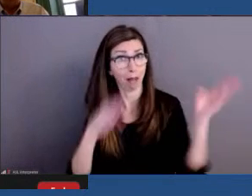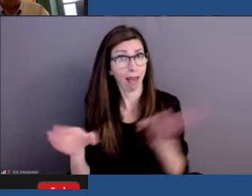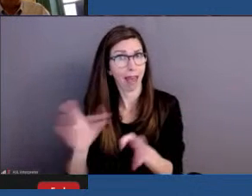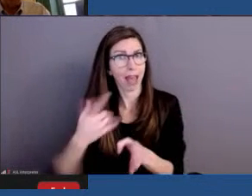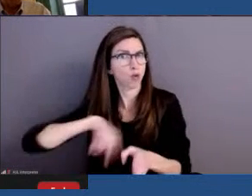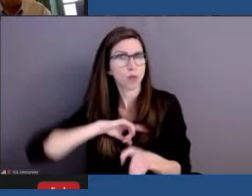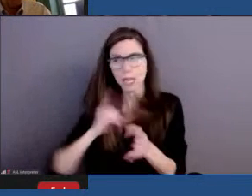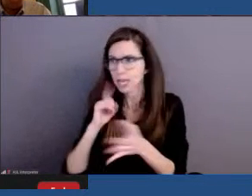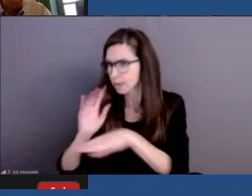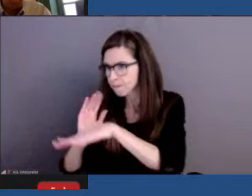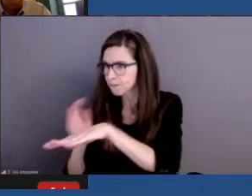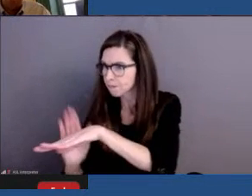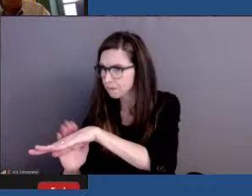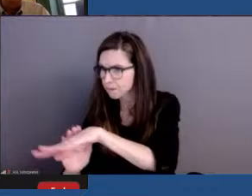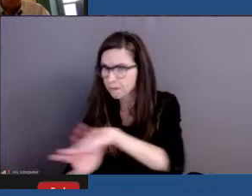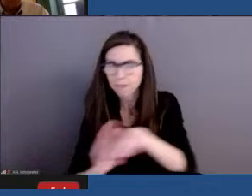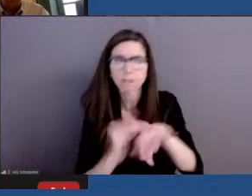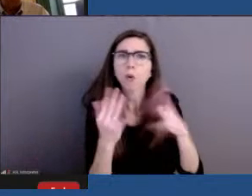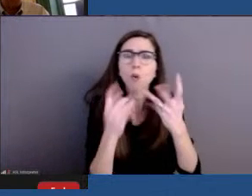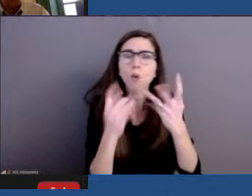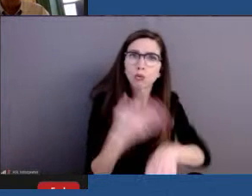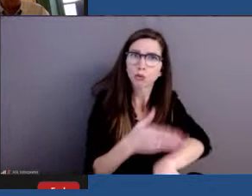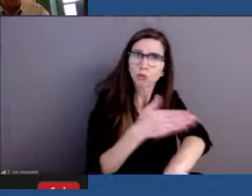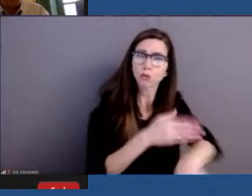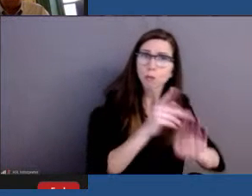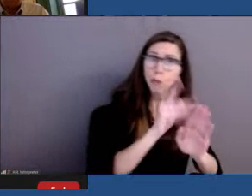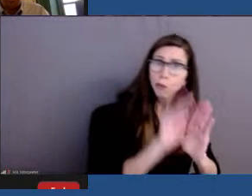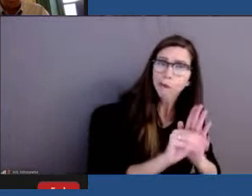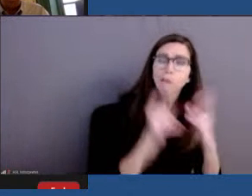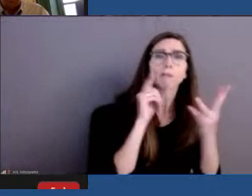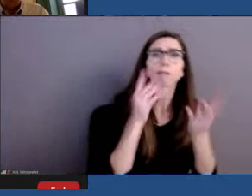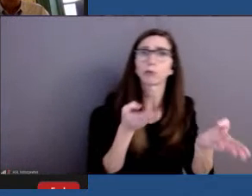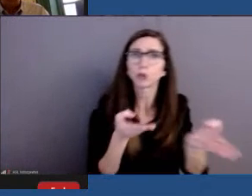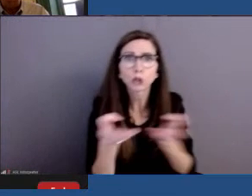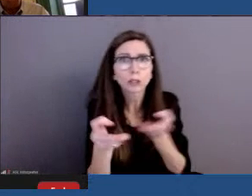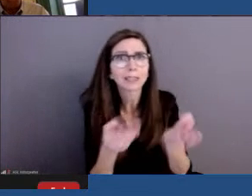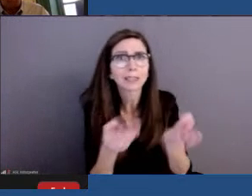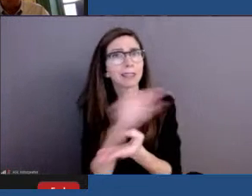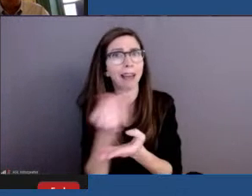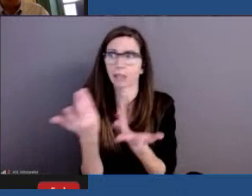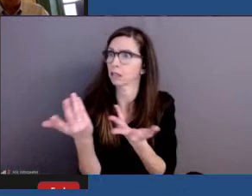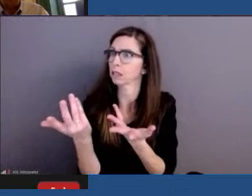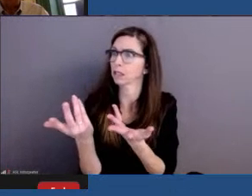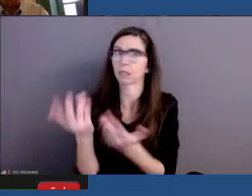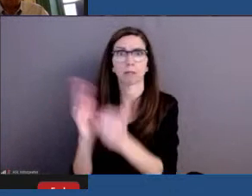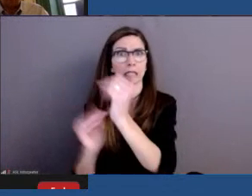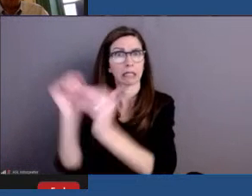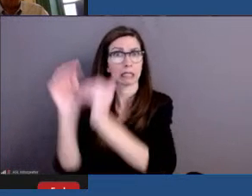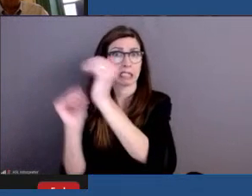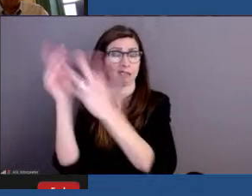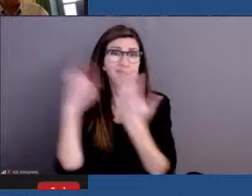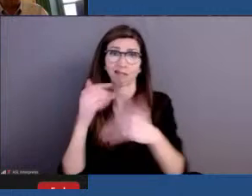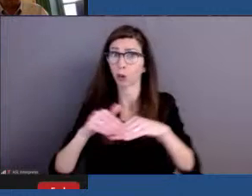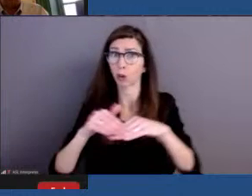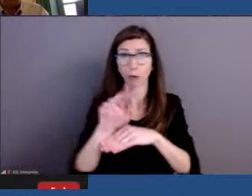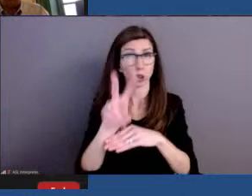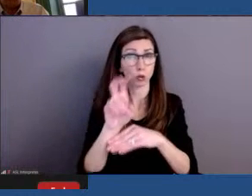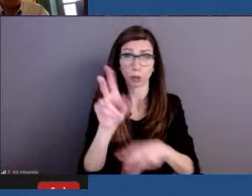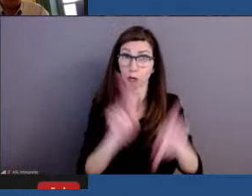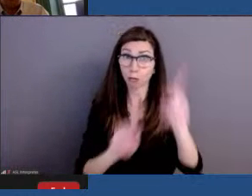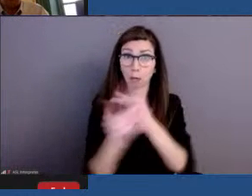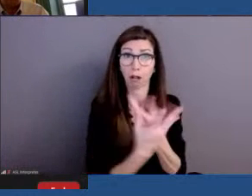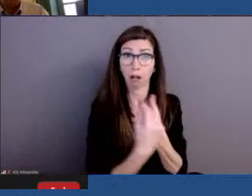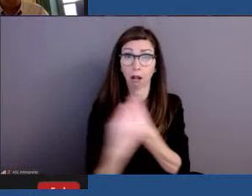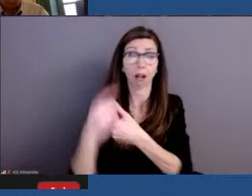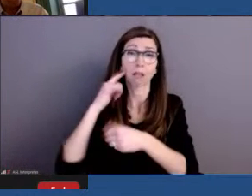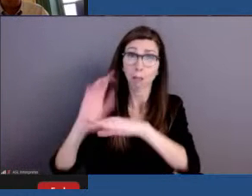the accessibility of city programs, services, and facilities. More than 200 residents from diverse communities participated in the